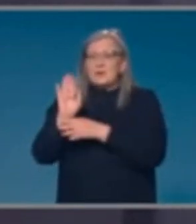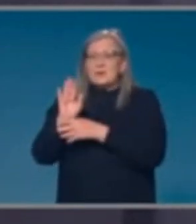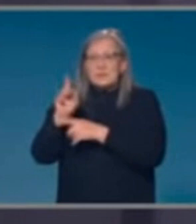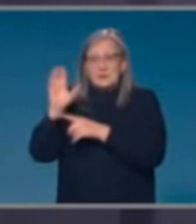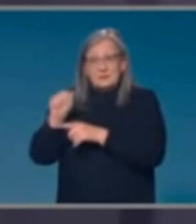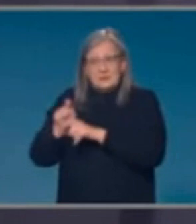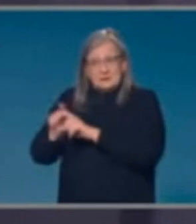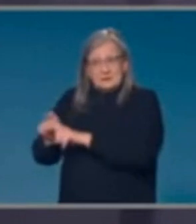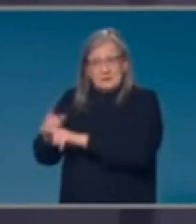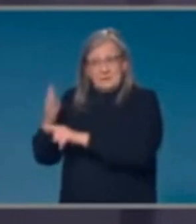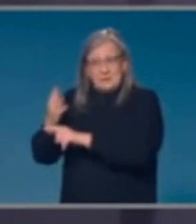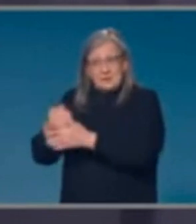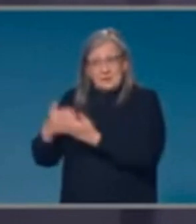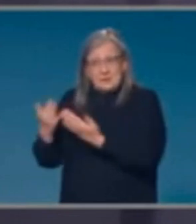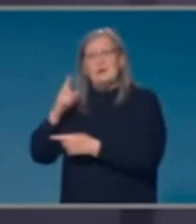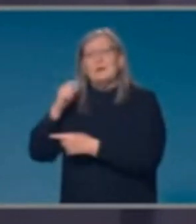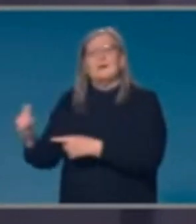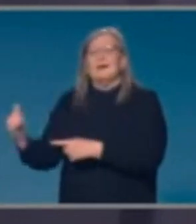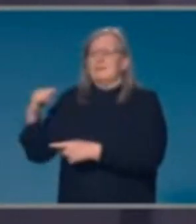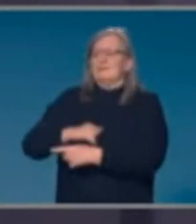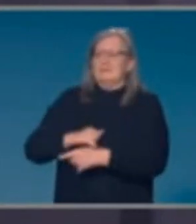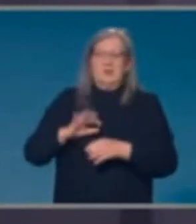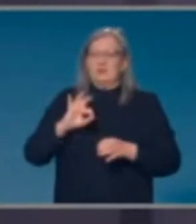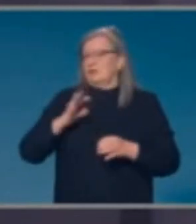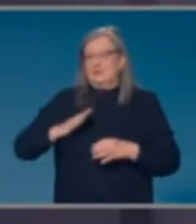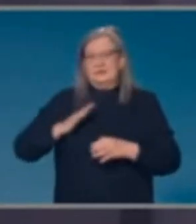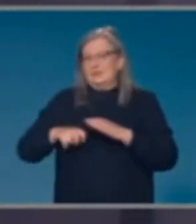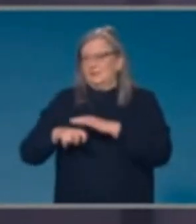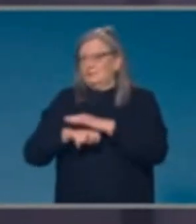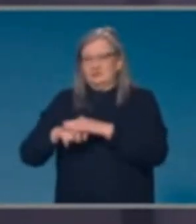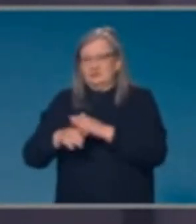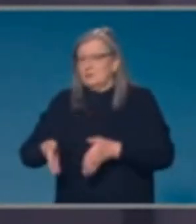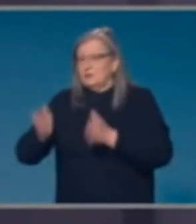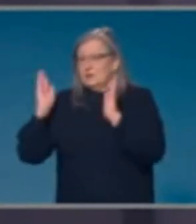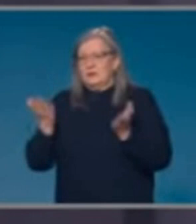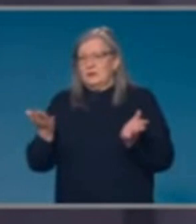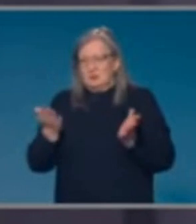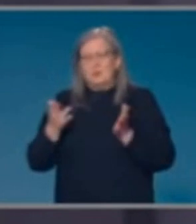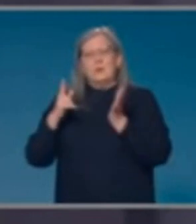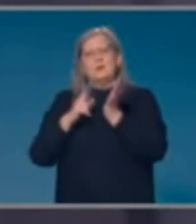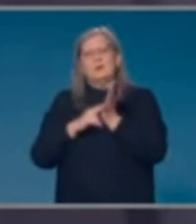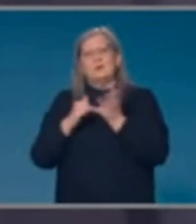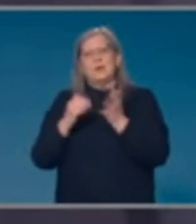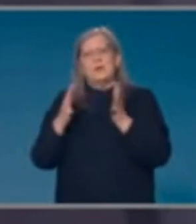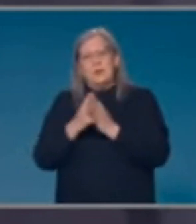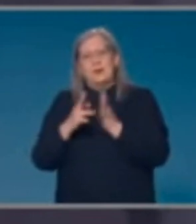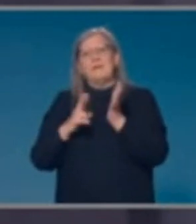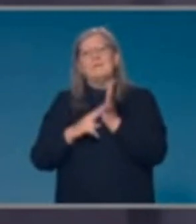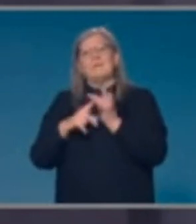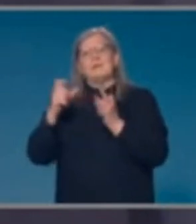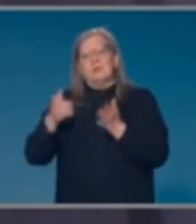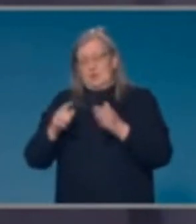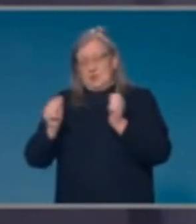in quarantine-free. Both New South Wales and Victoria have agreed to allow that to happen, and so